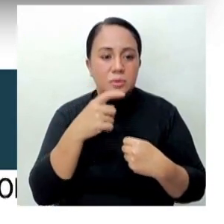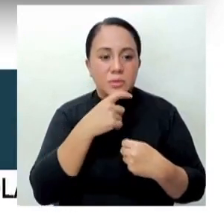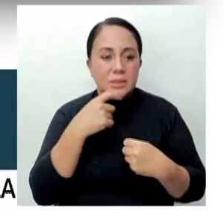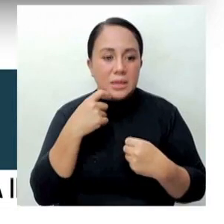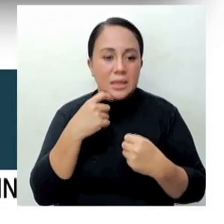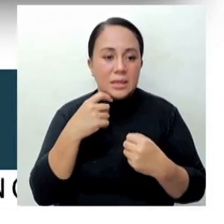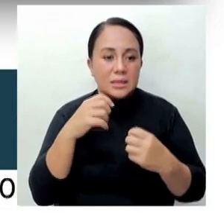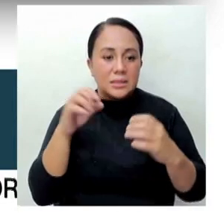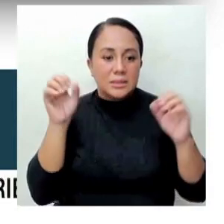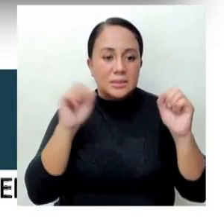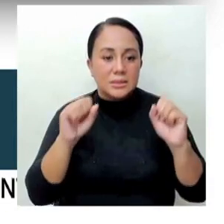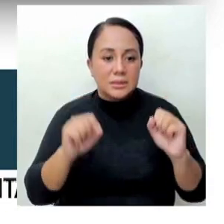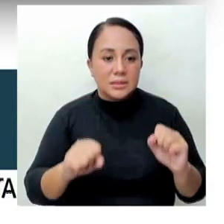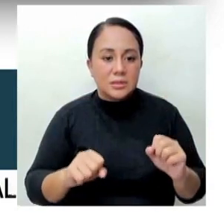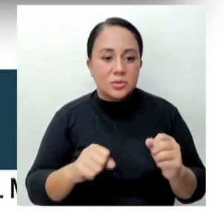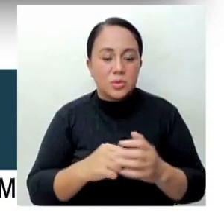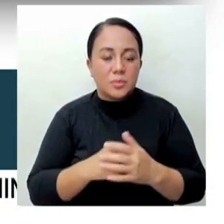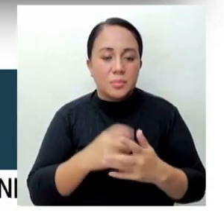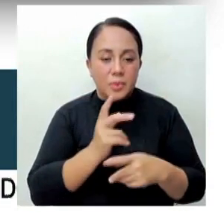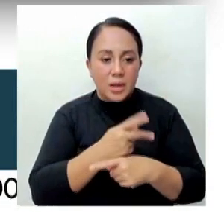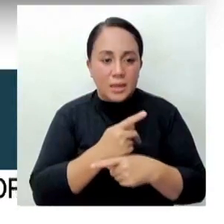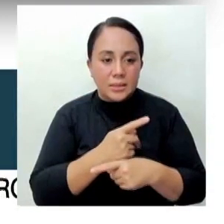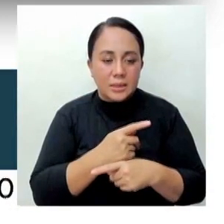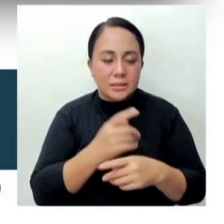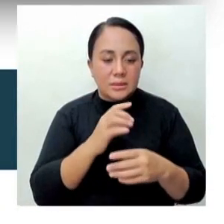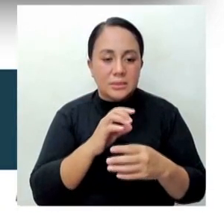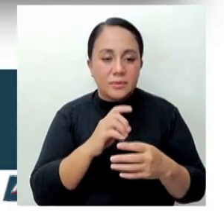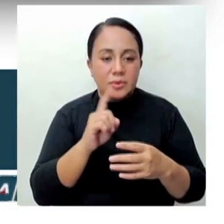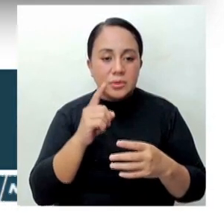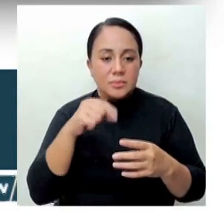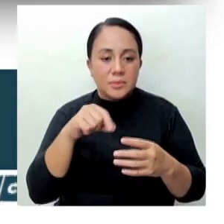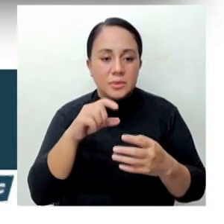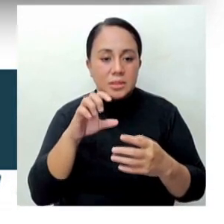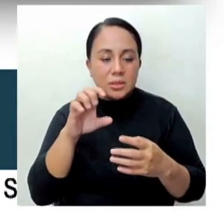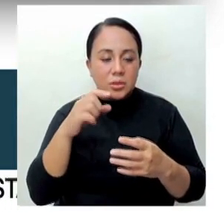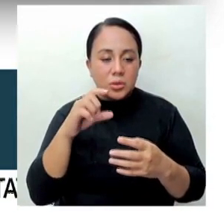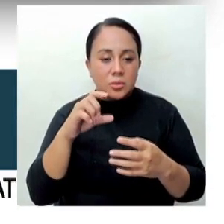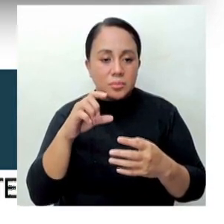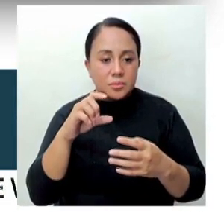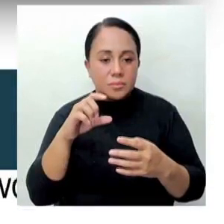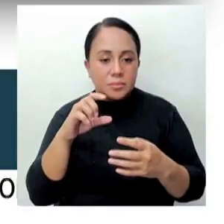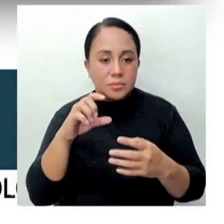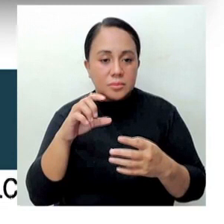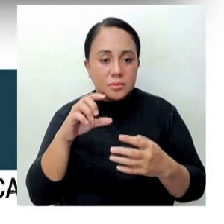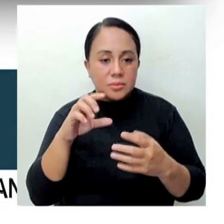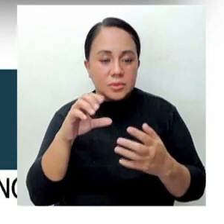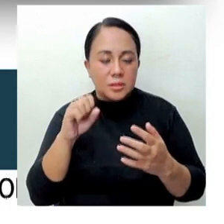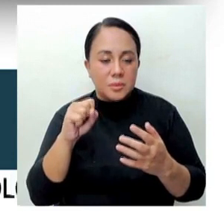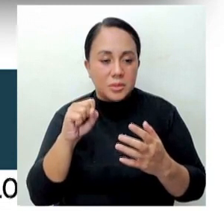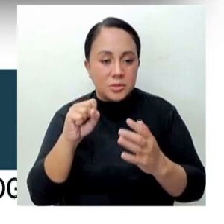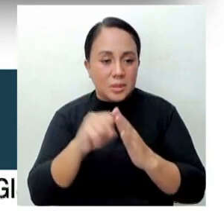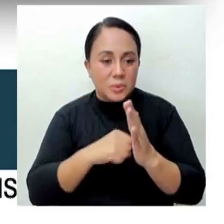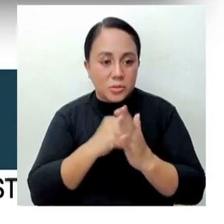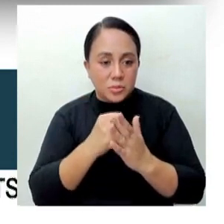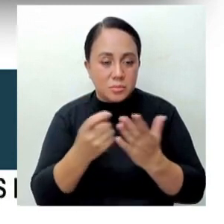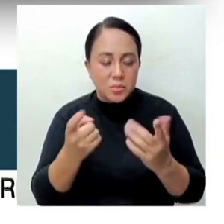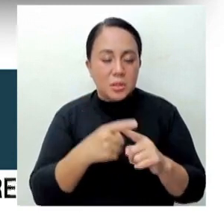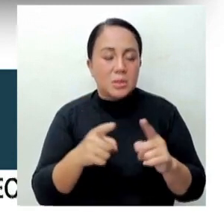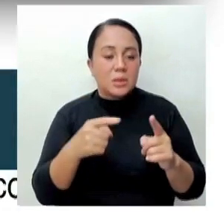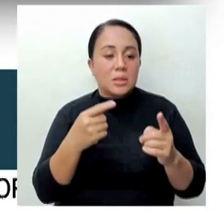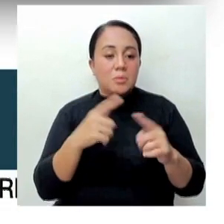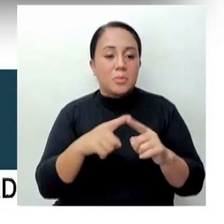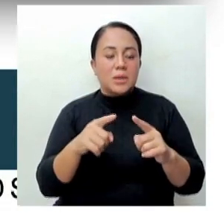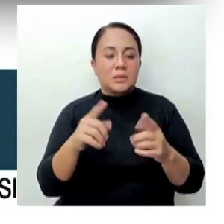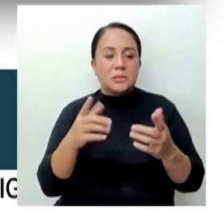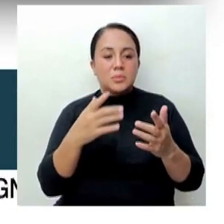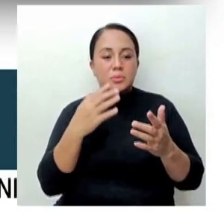during the first semester of 2024, yun yung malaking epekto ng El Nino. Pagdating natin ng lean months